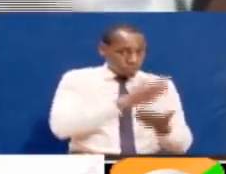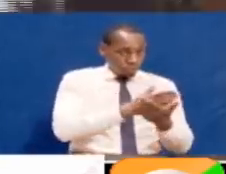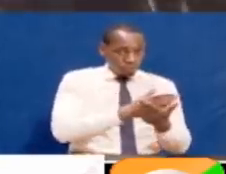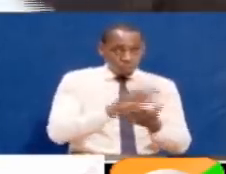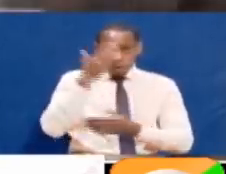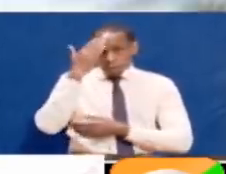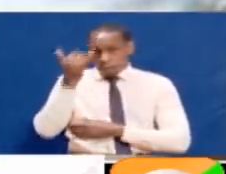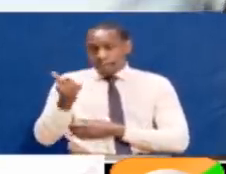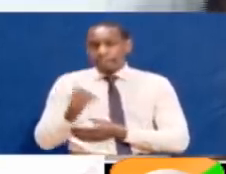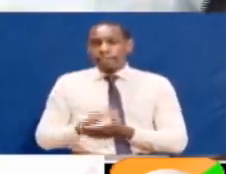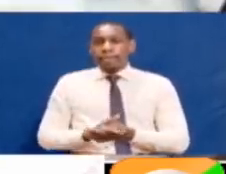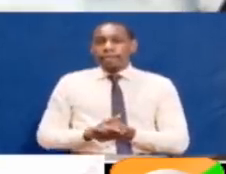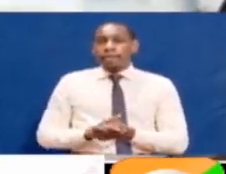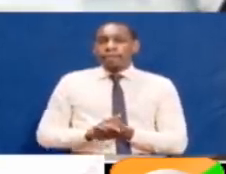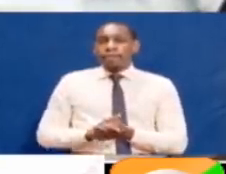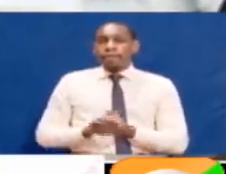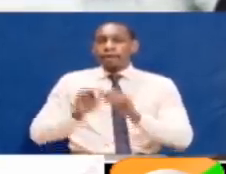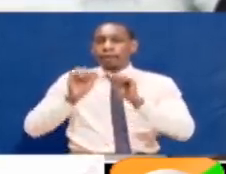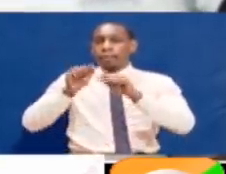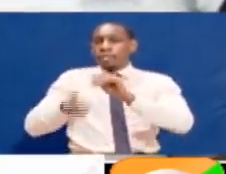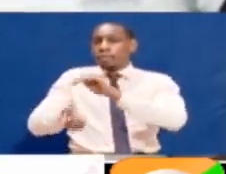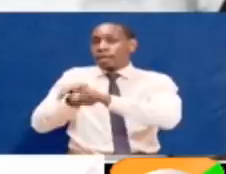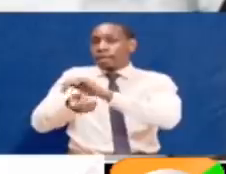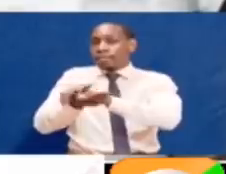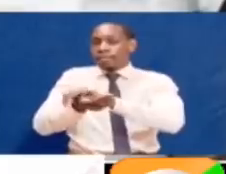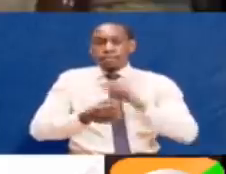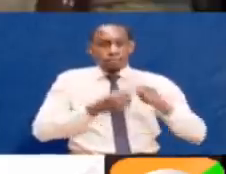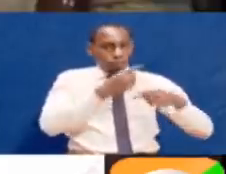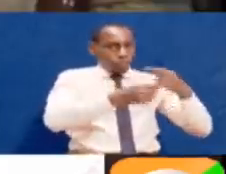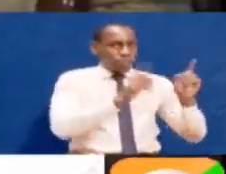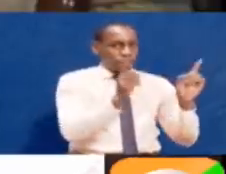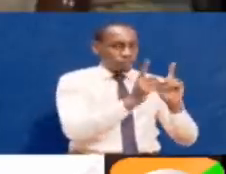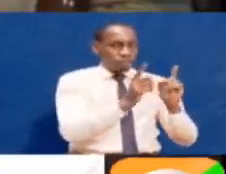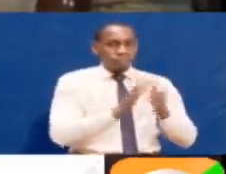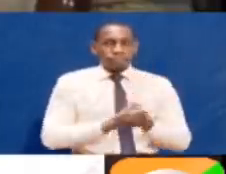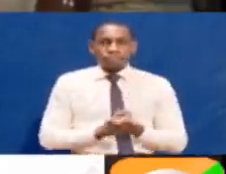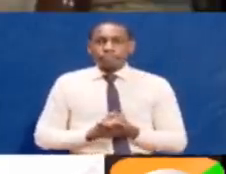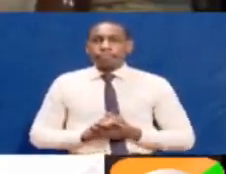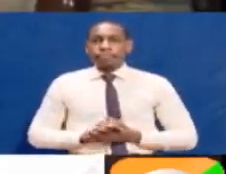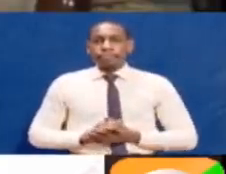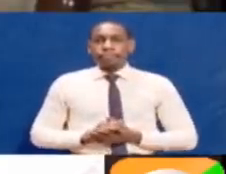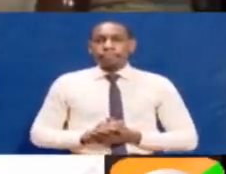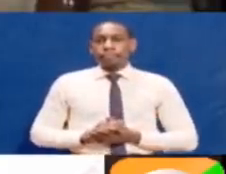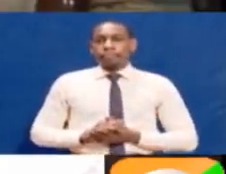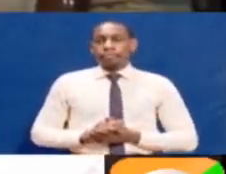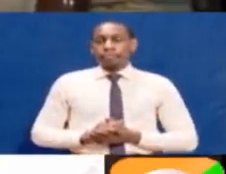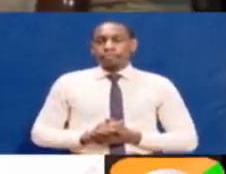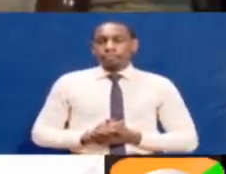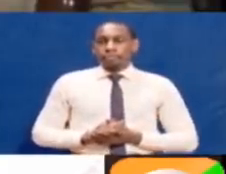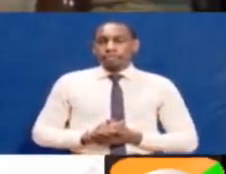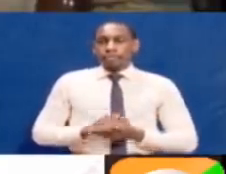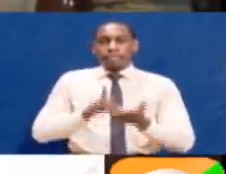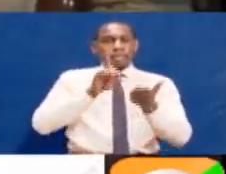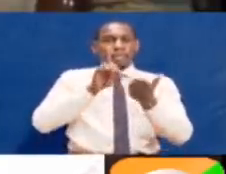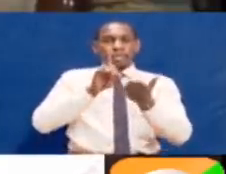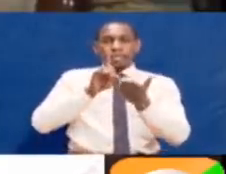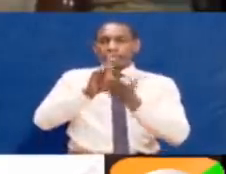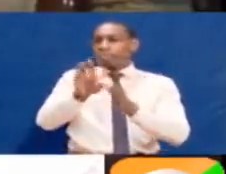Okay. Because Waiga, can I substantiate? Okay, briefly, please. Go ahead. Yeah, I was not